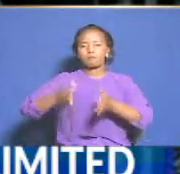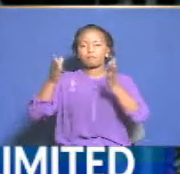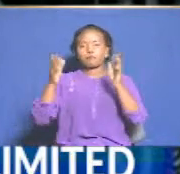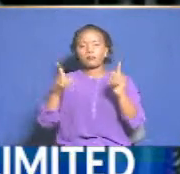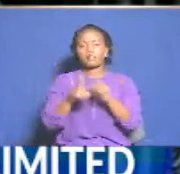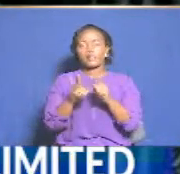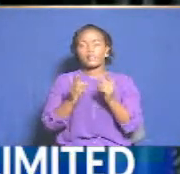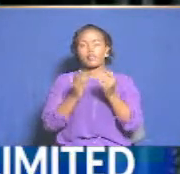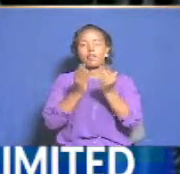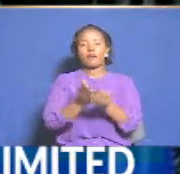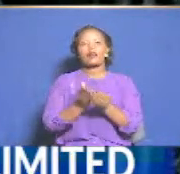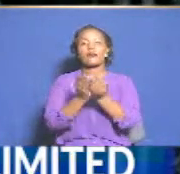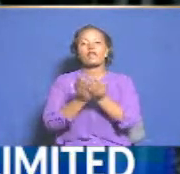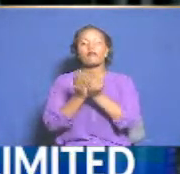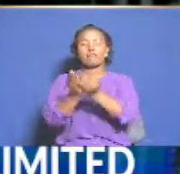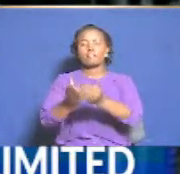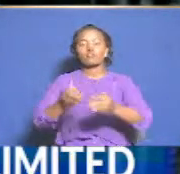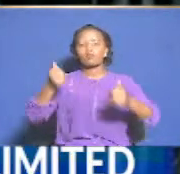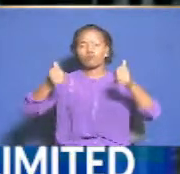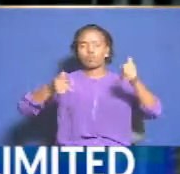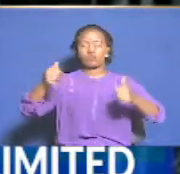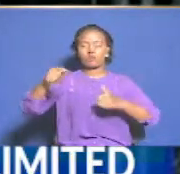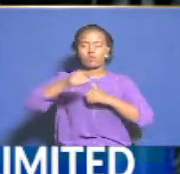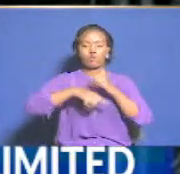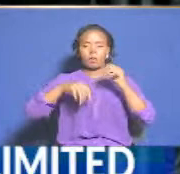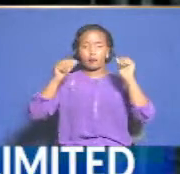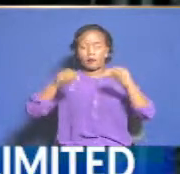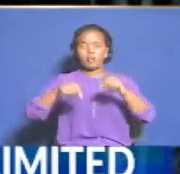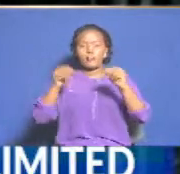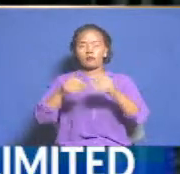vessels that we were able to revive.